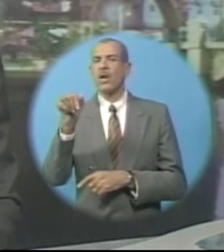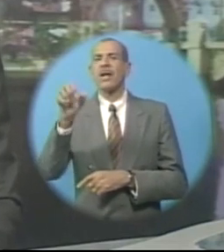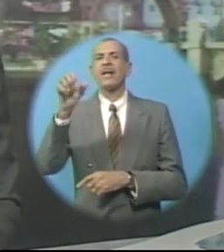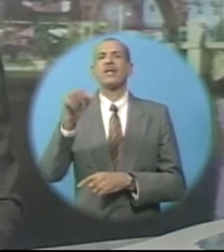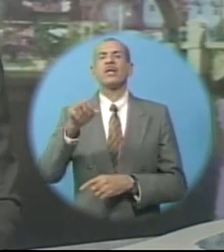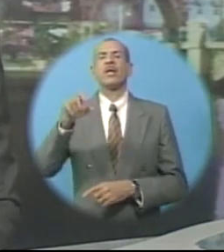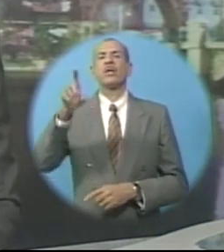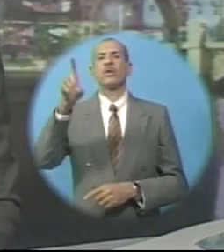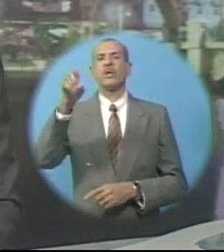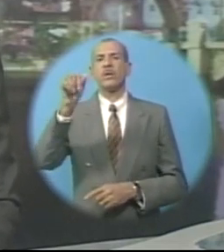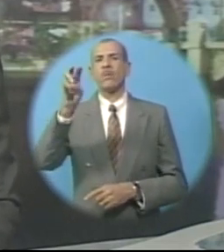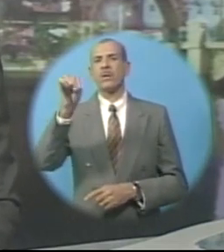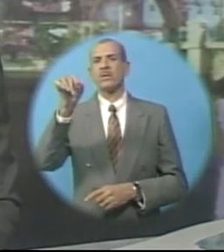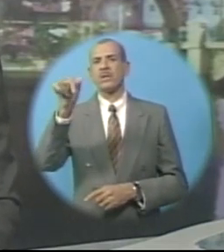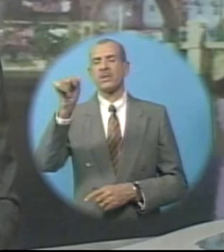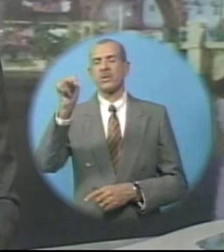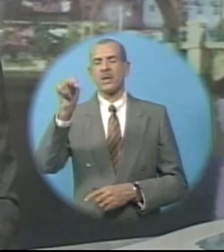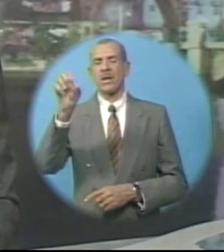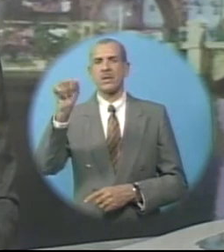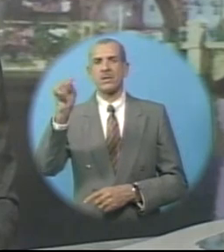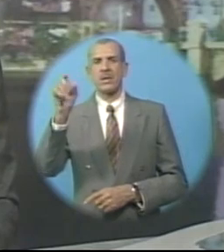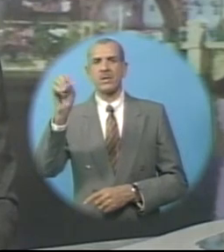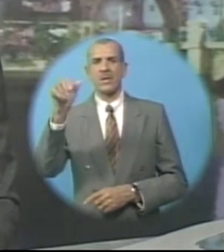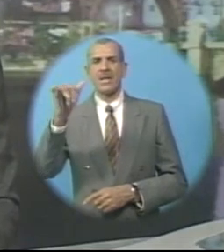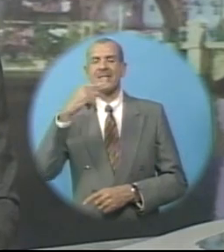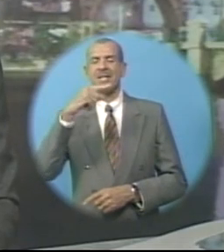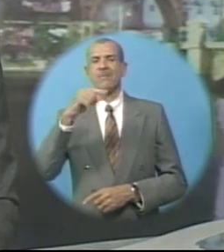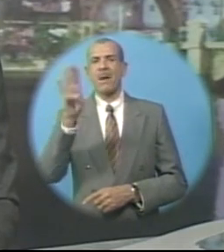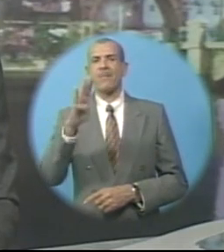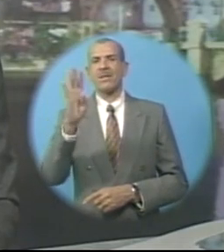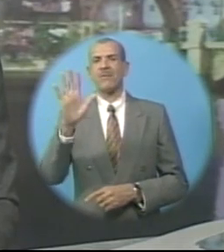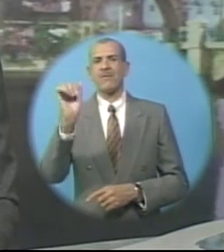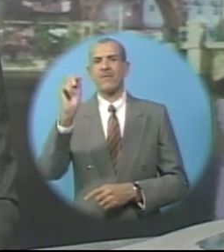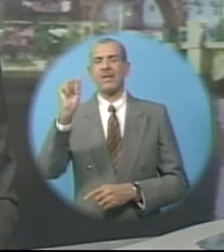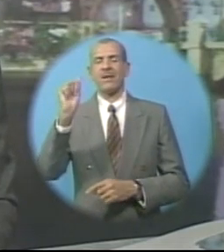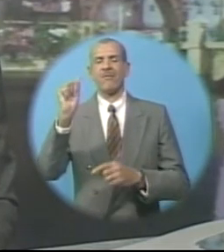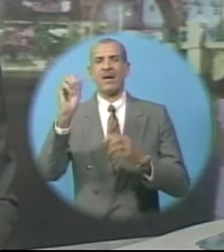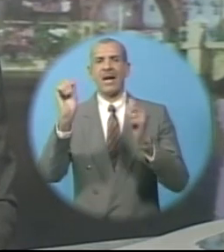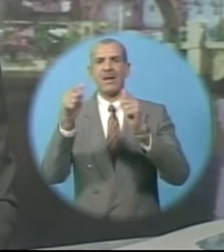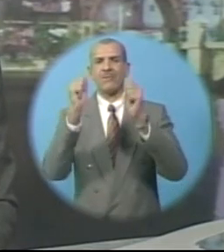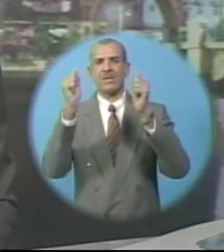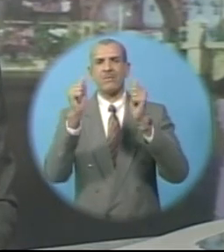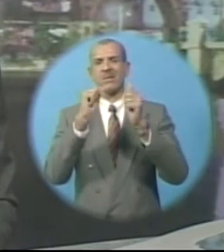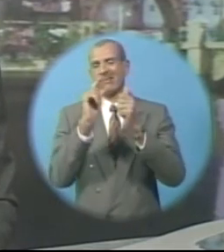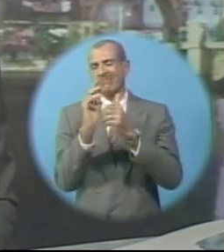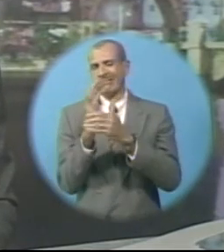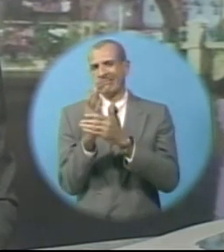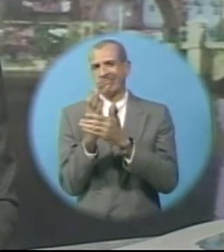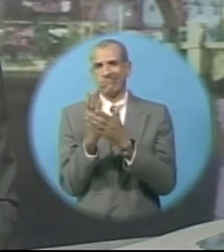Sutherland thinks Barbados' 50th anniversary celebrations have so far been too partisan.